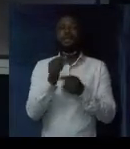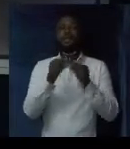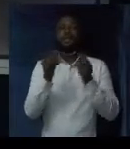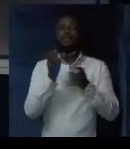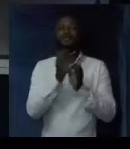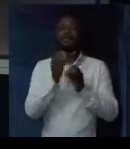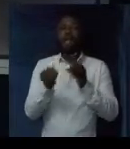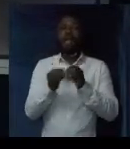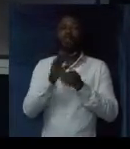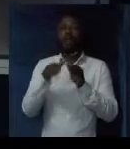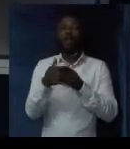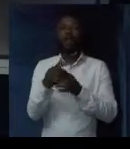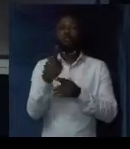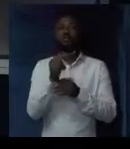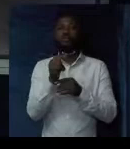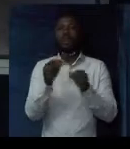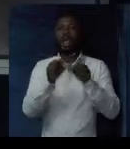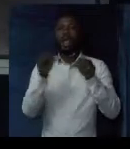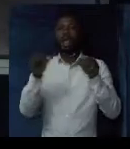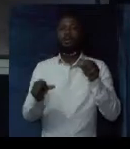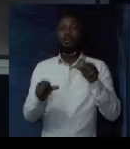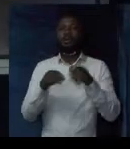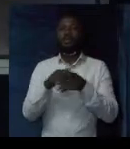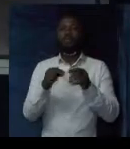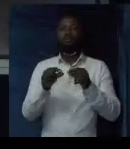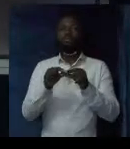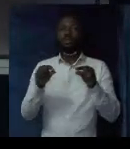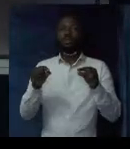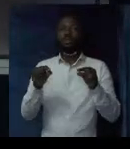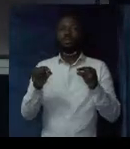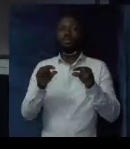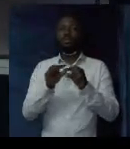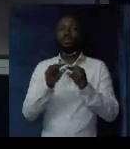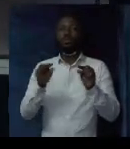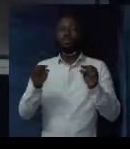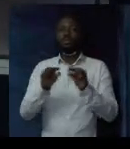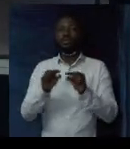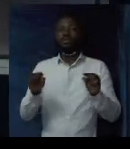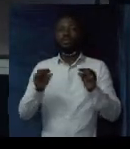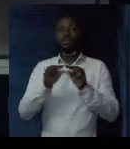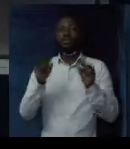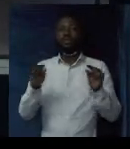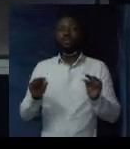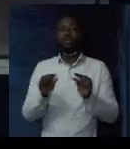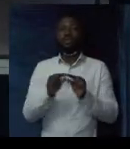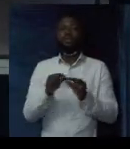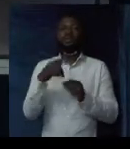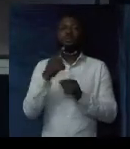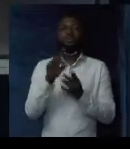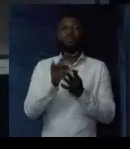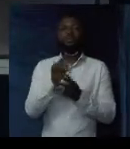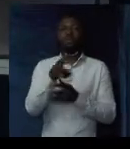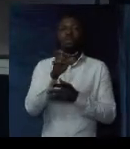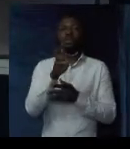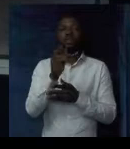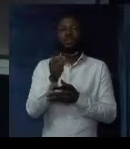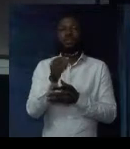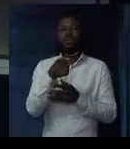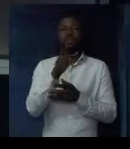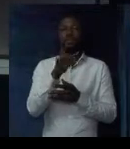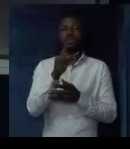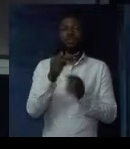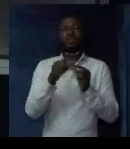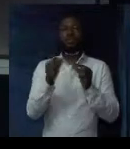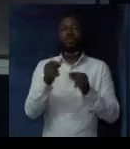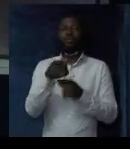many degrees if you add up all the angles in a quadrilateral? Any quadrilateral whatsoever. The options are 360